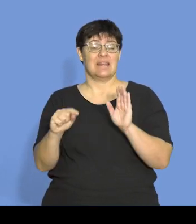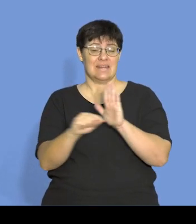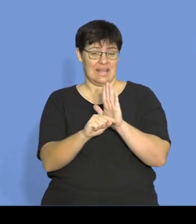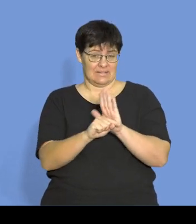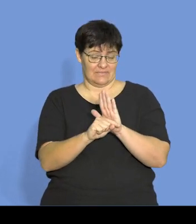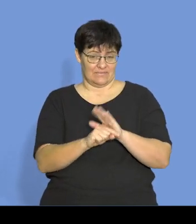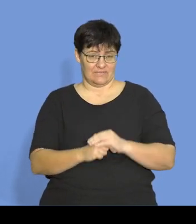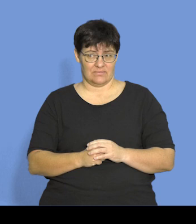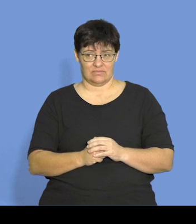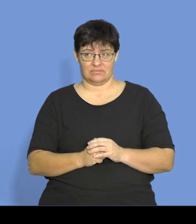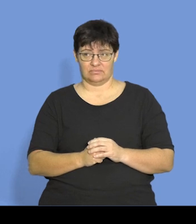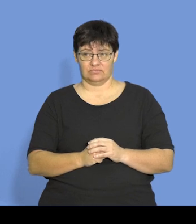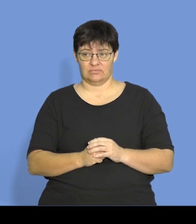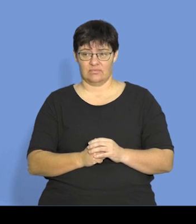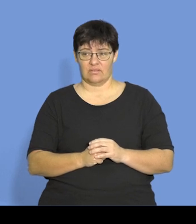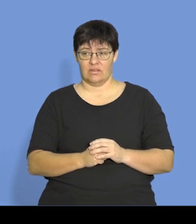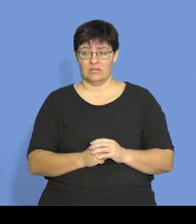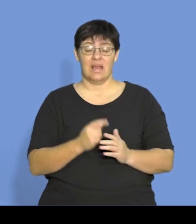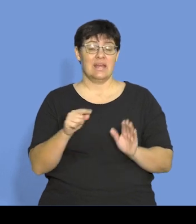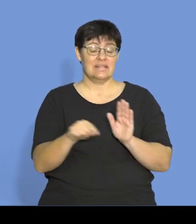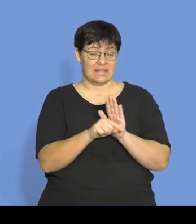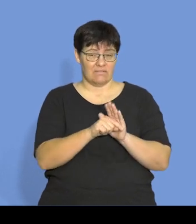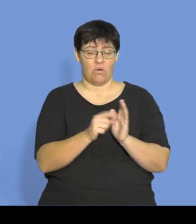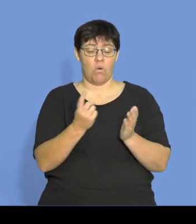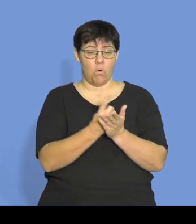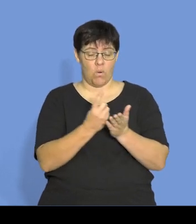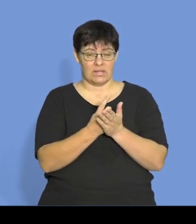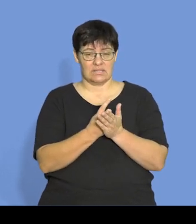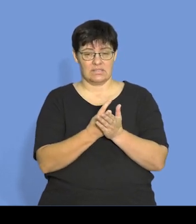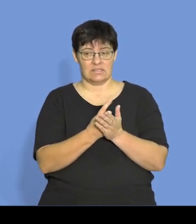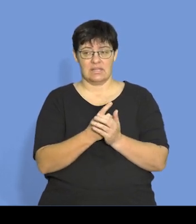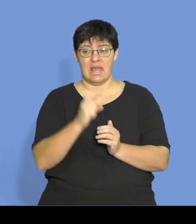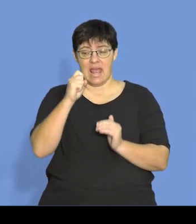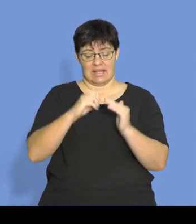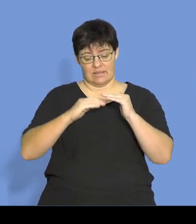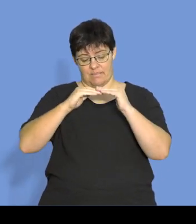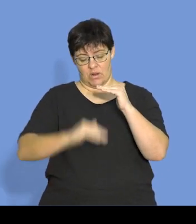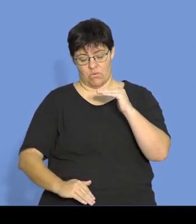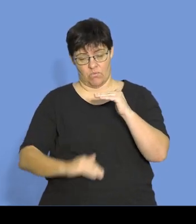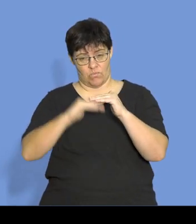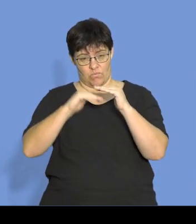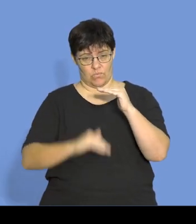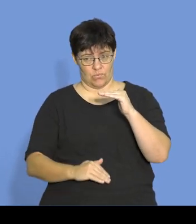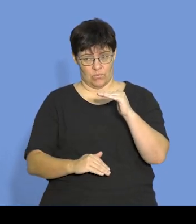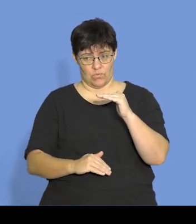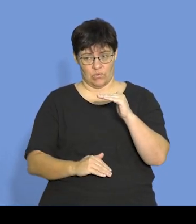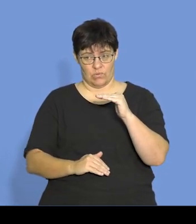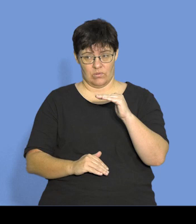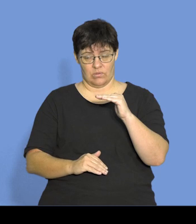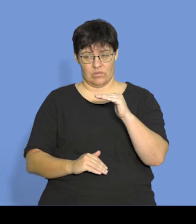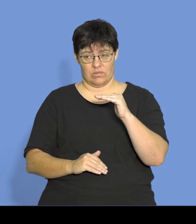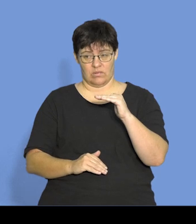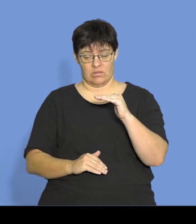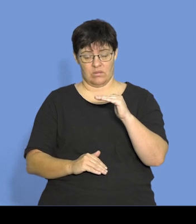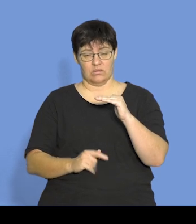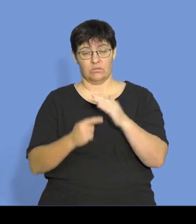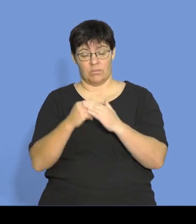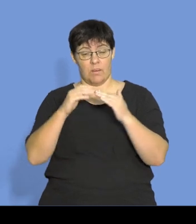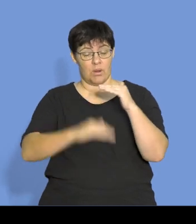a negative. Remember, negative is always below the x-axis, right? For it to be below